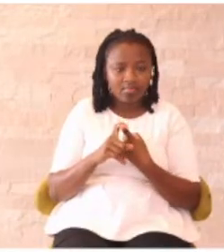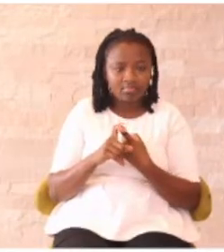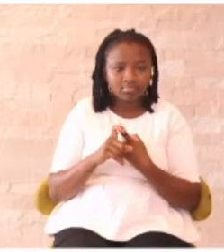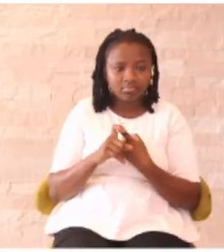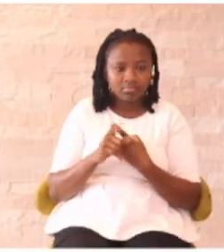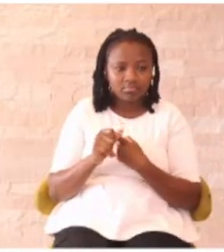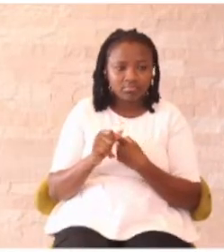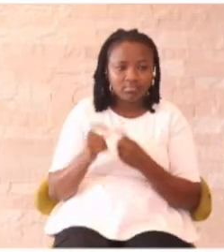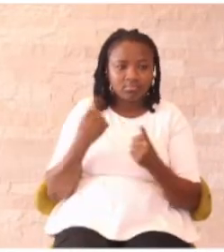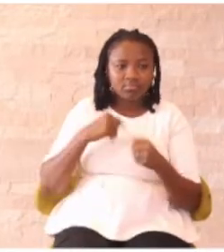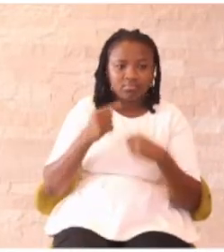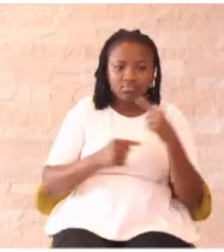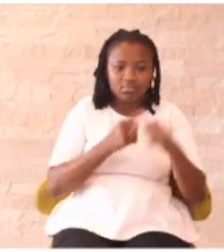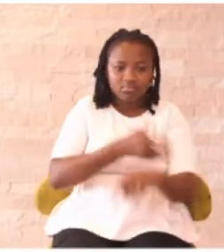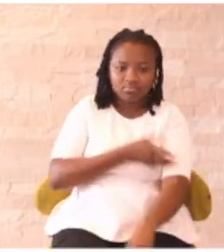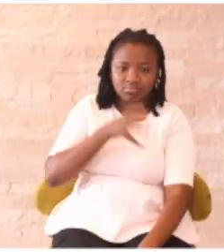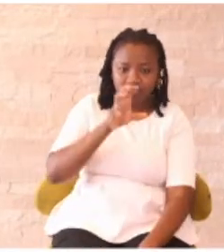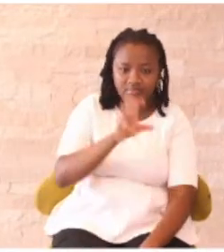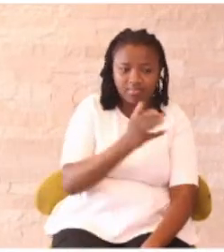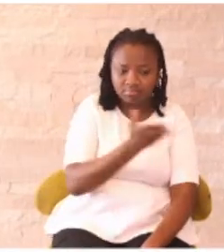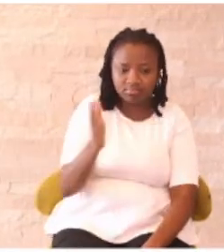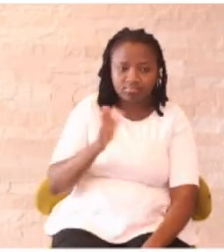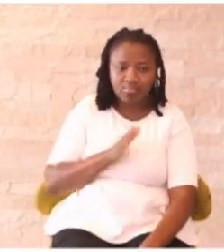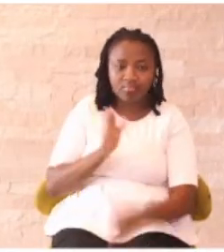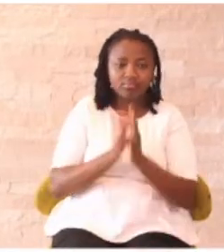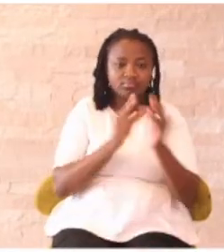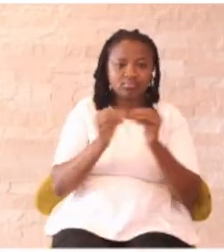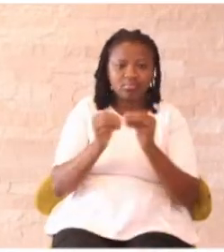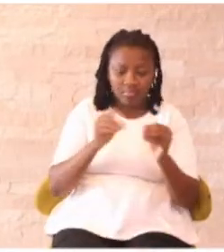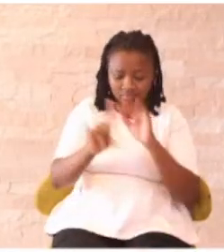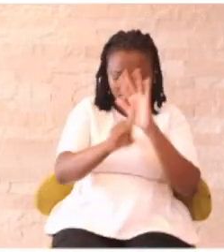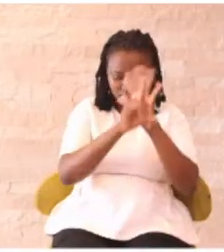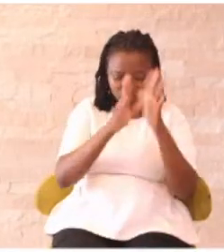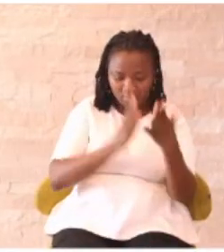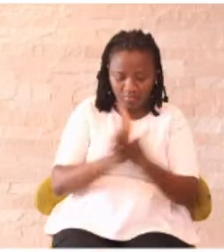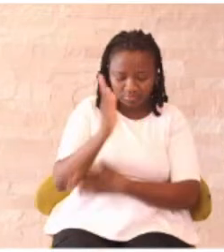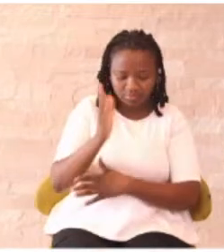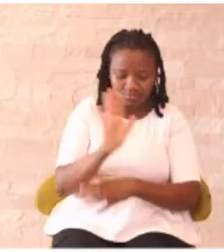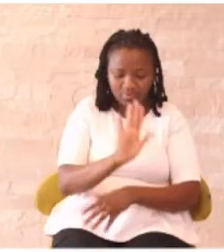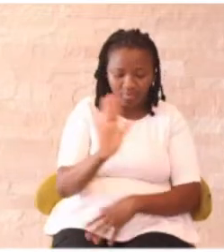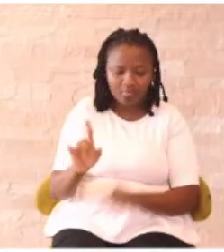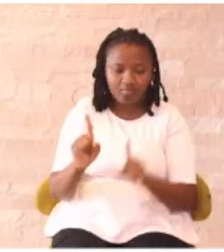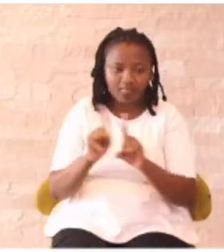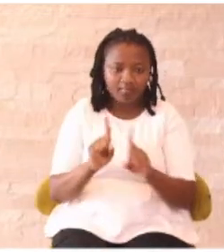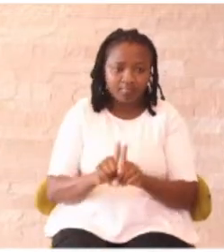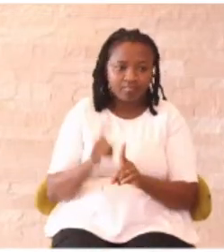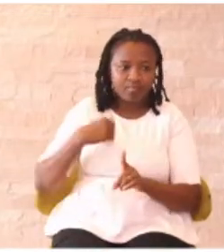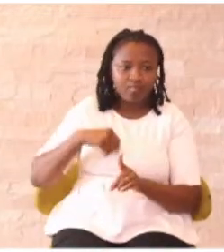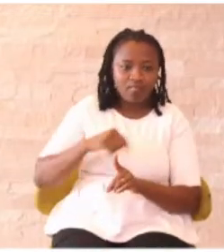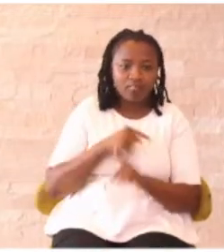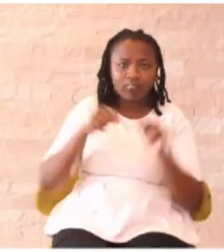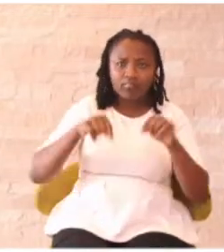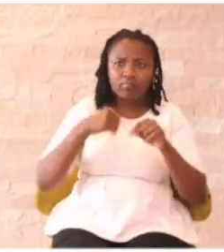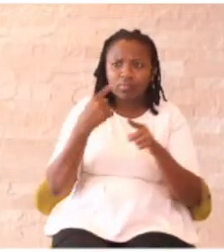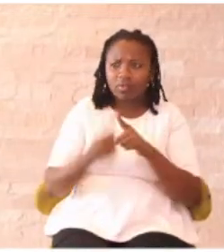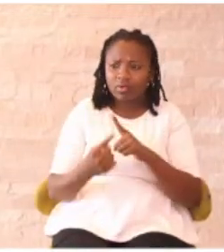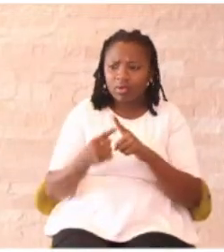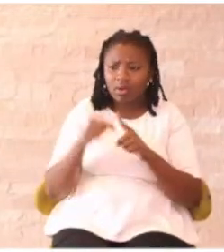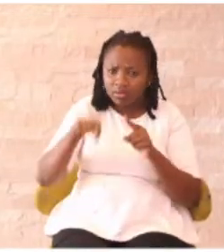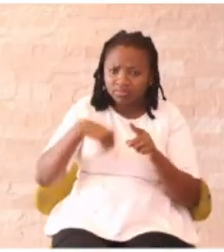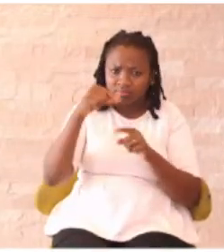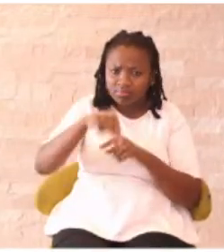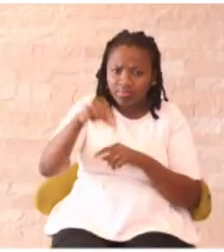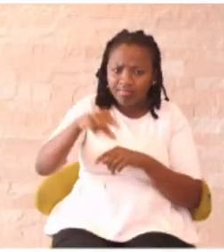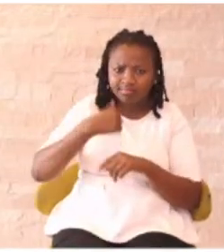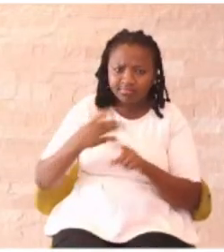we continue to empower women with disabilities on their legal rights. And we have done, in this quarter, we have reached out to